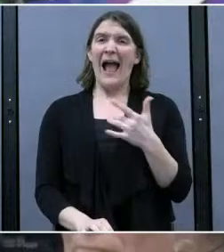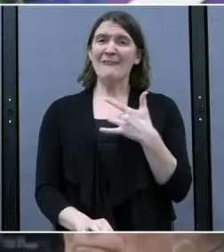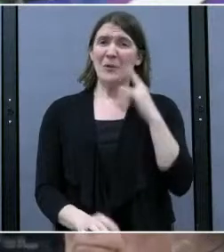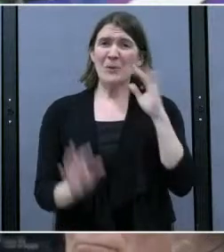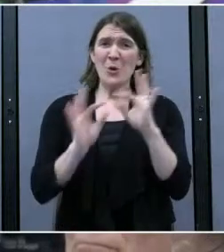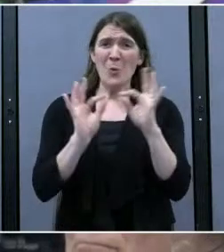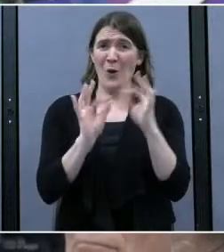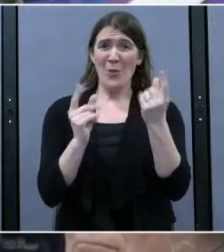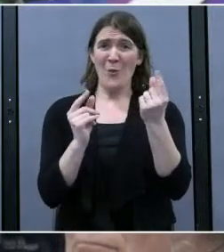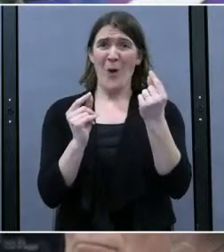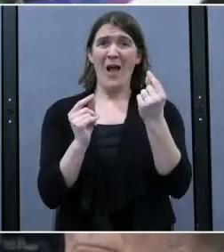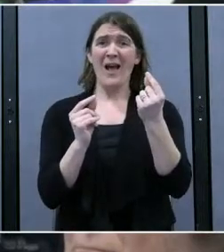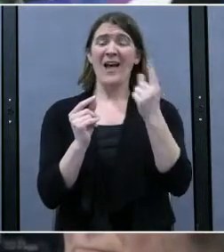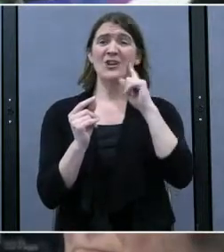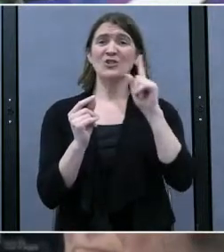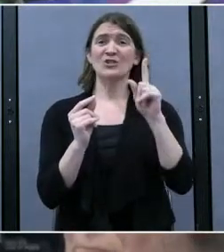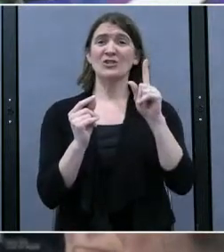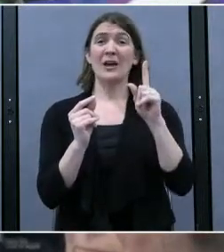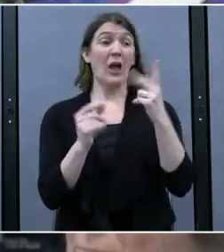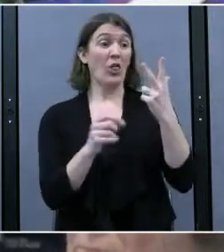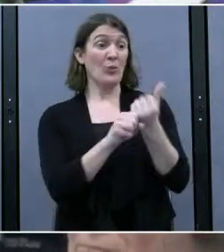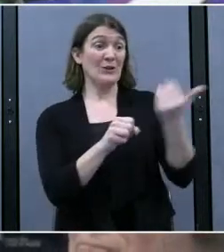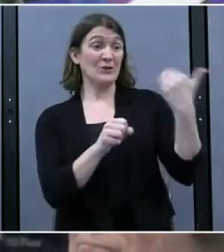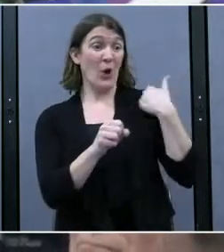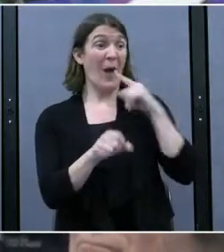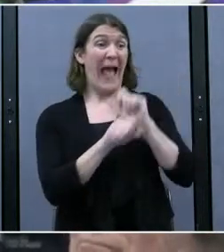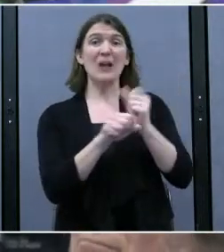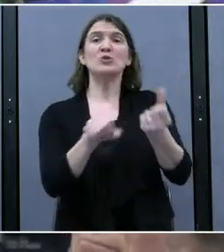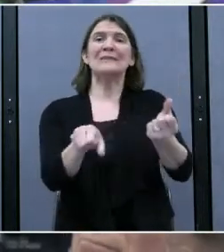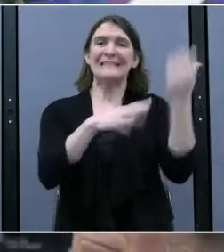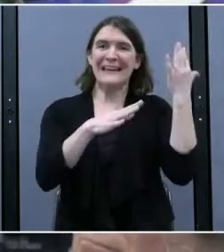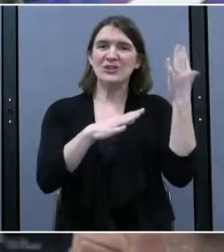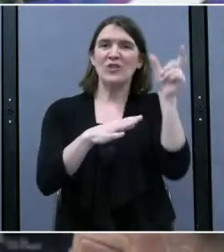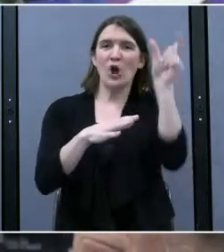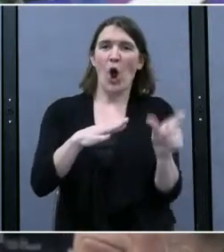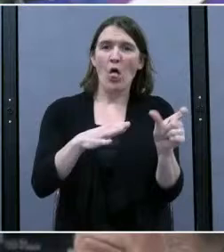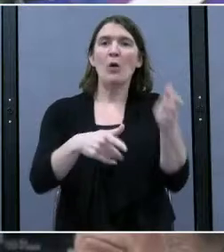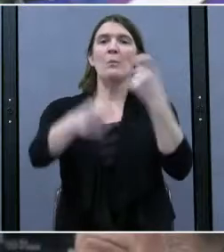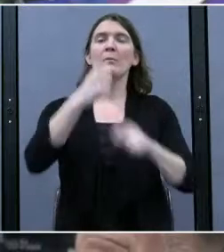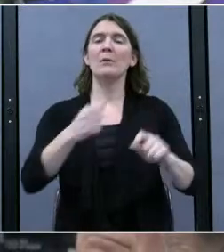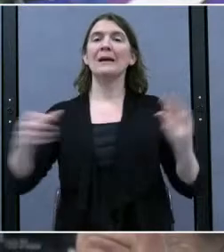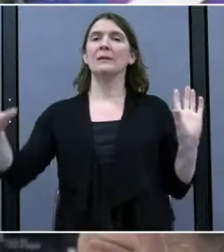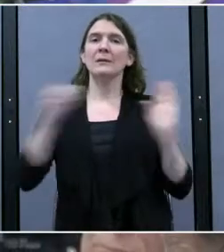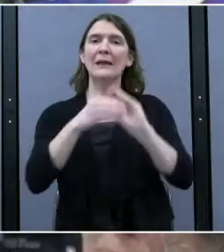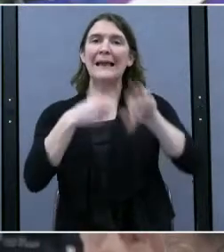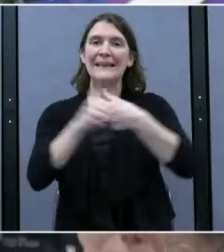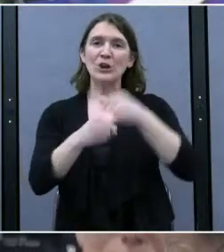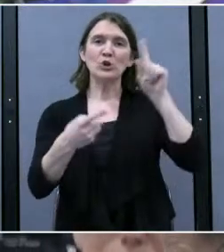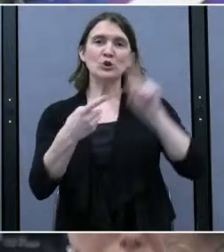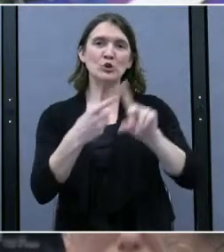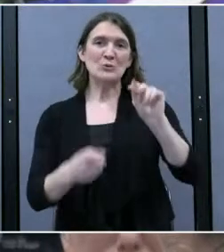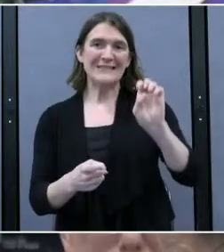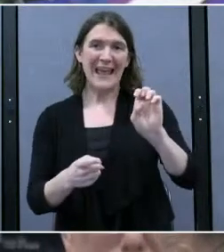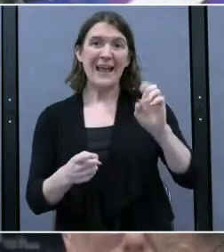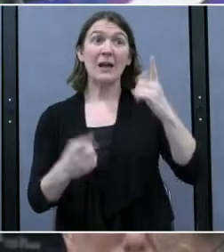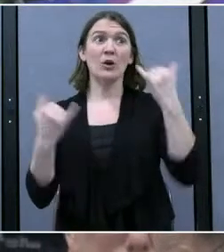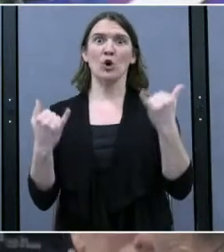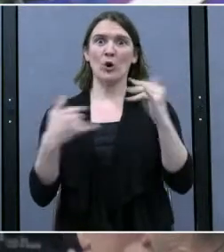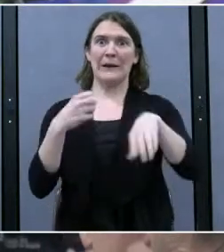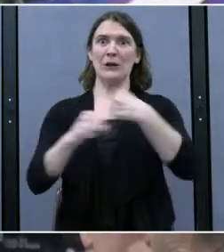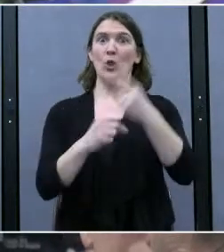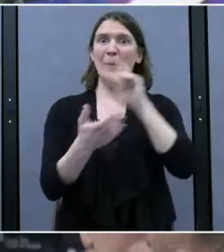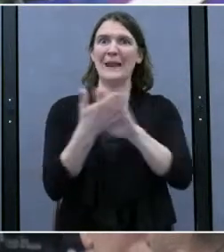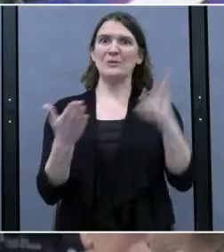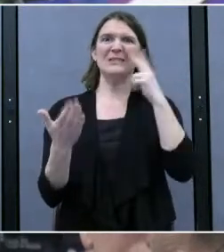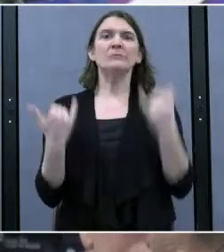the actual from 3 years ago and put an actual to date for the current fiscal year. I would love to have an